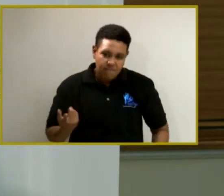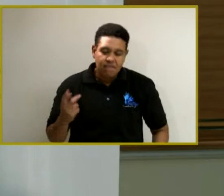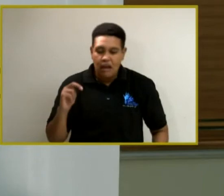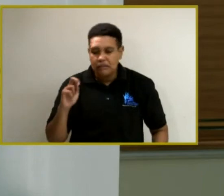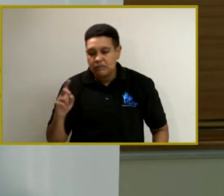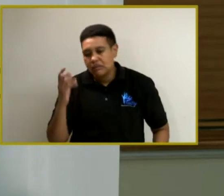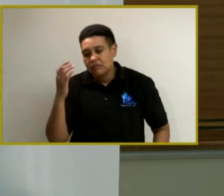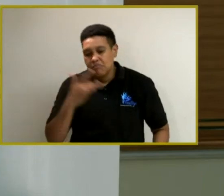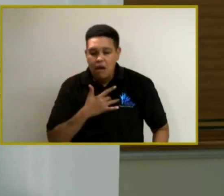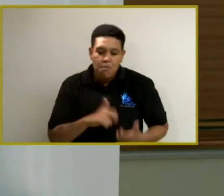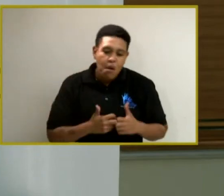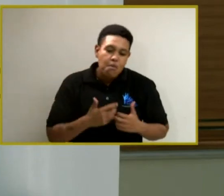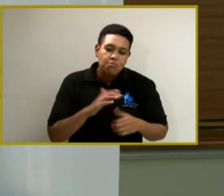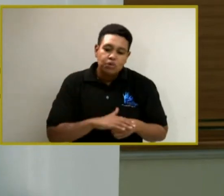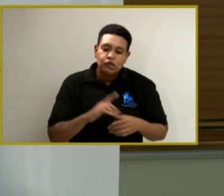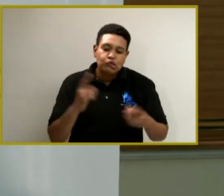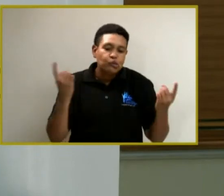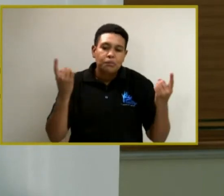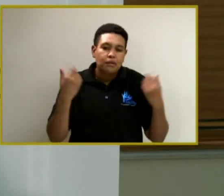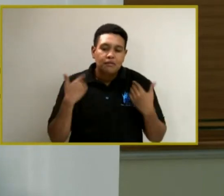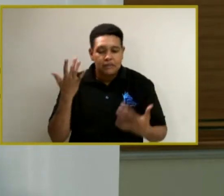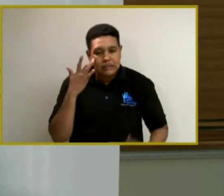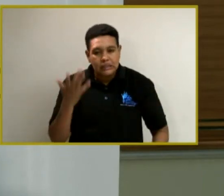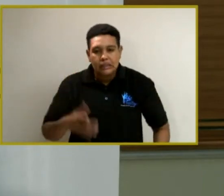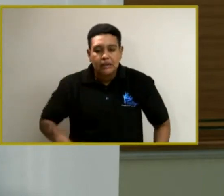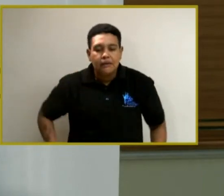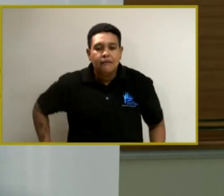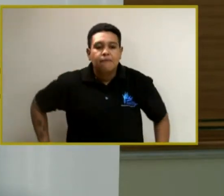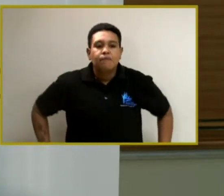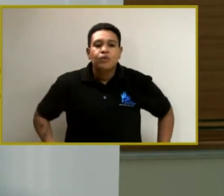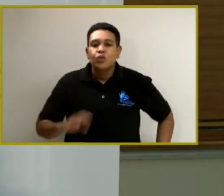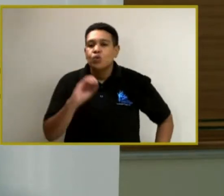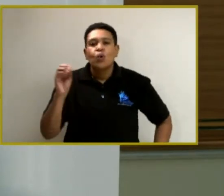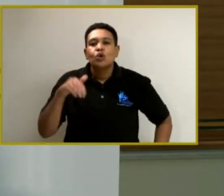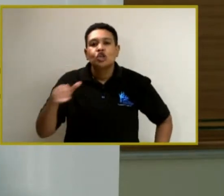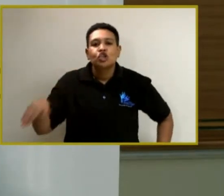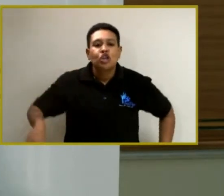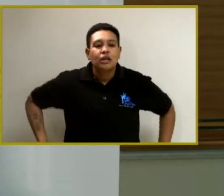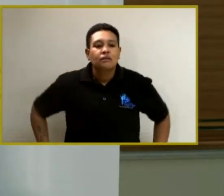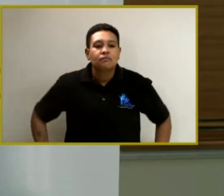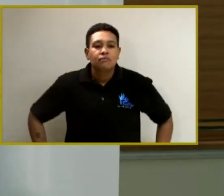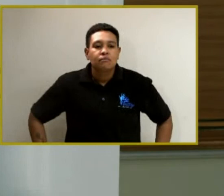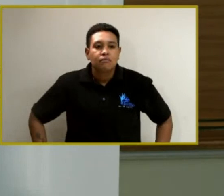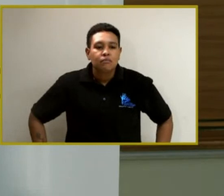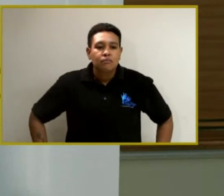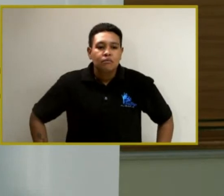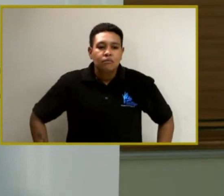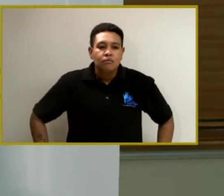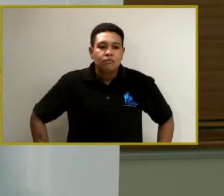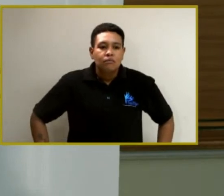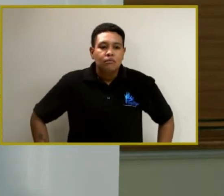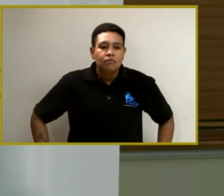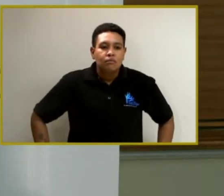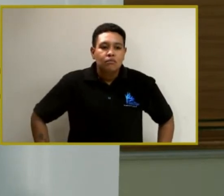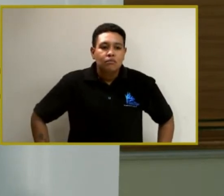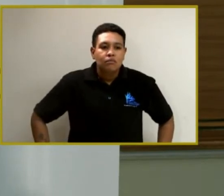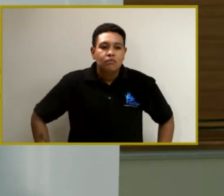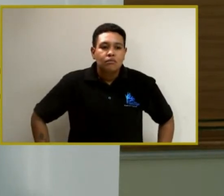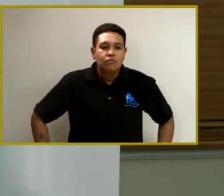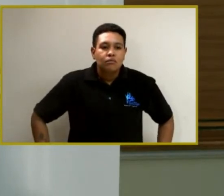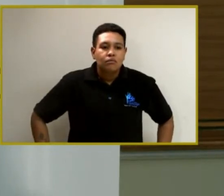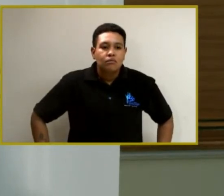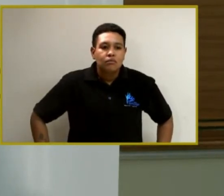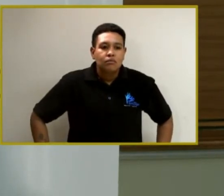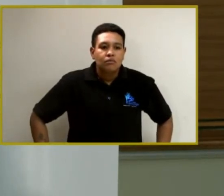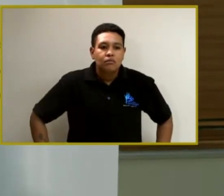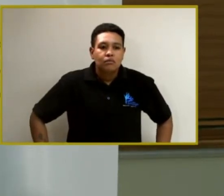No children. Thanks, CMO. We're going to go to Damon for